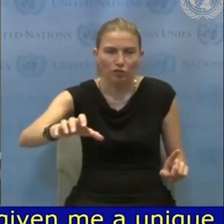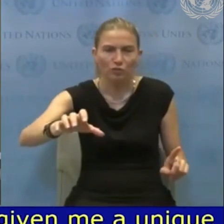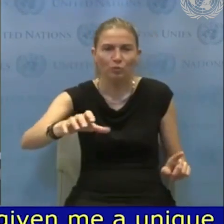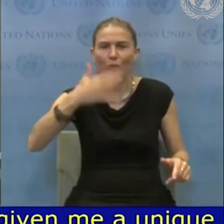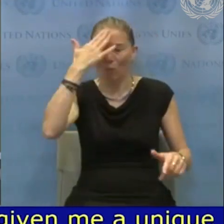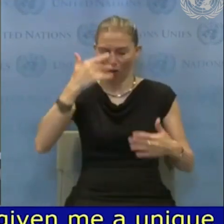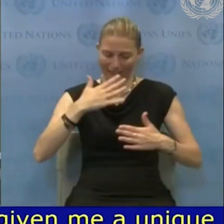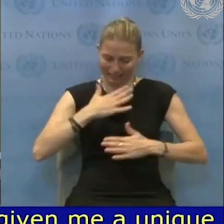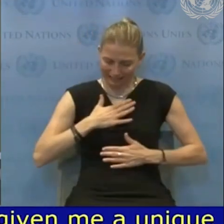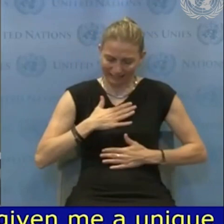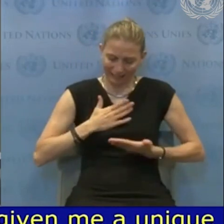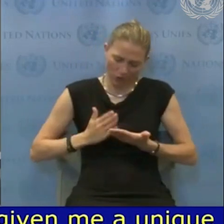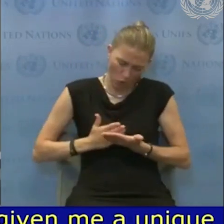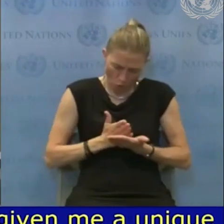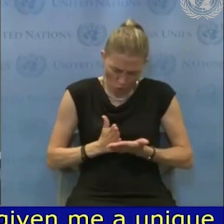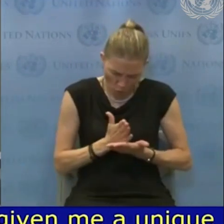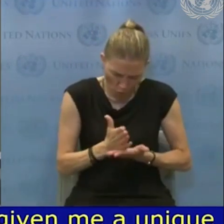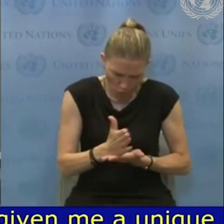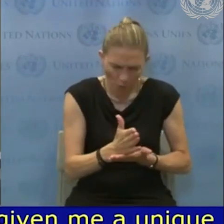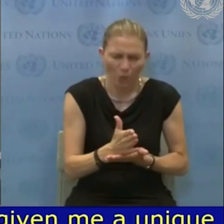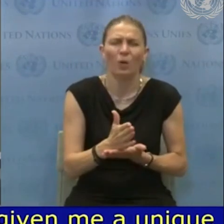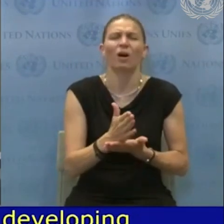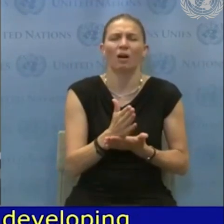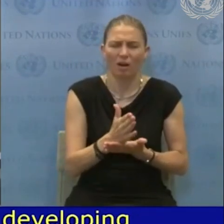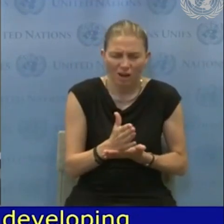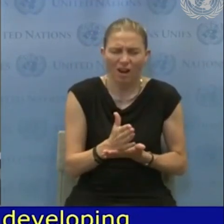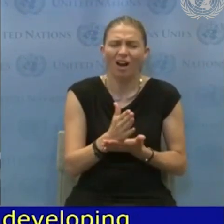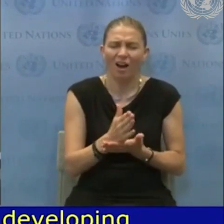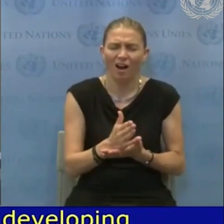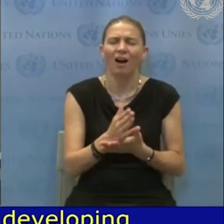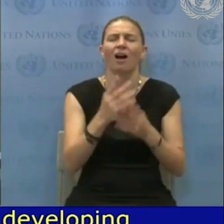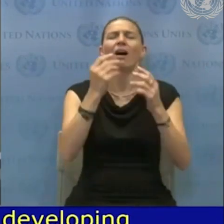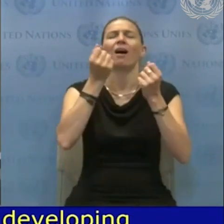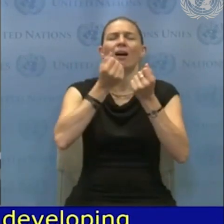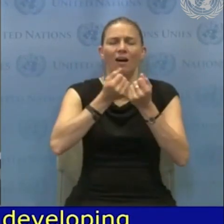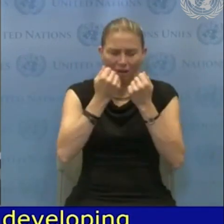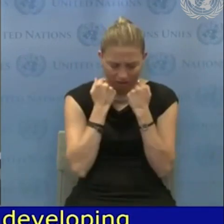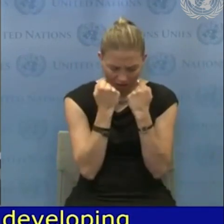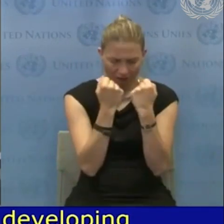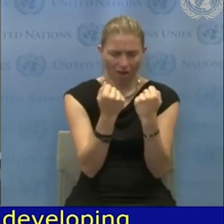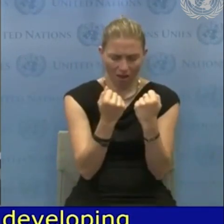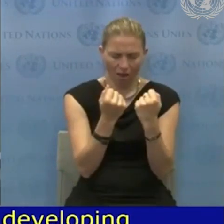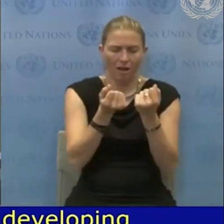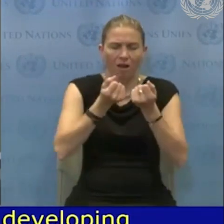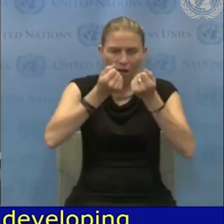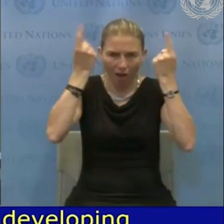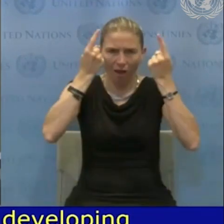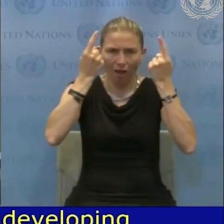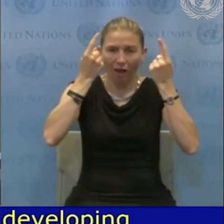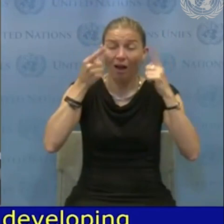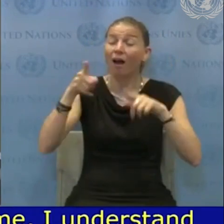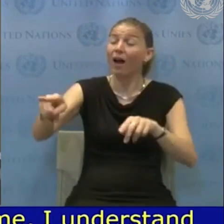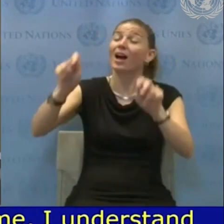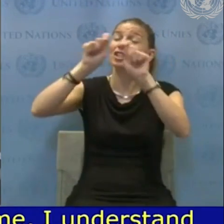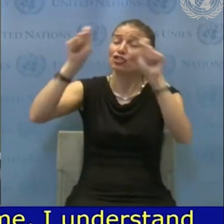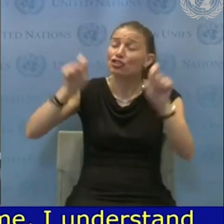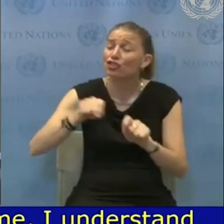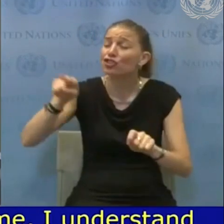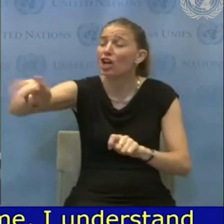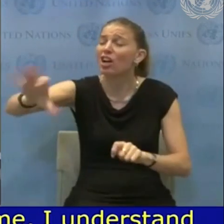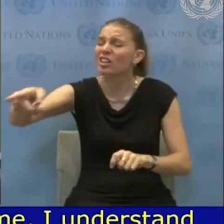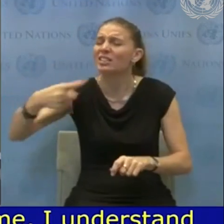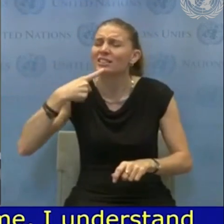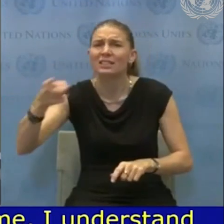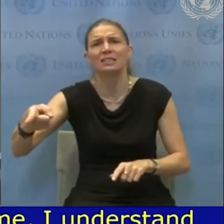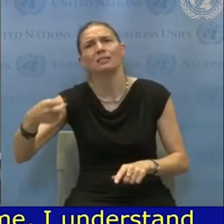domestically, the challenges that people internationally have, my partners internationally, when they talk about the issues of pushing ahead